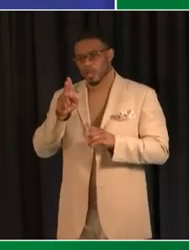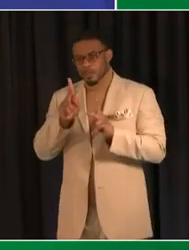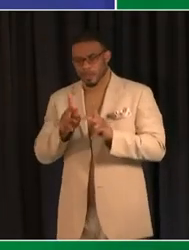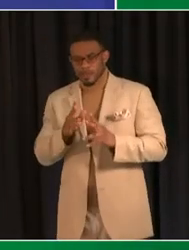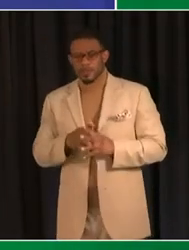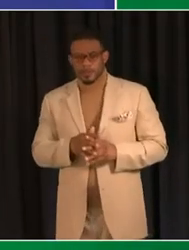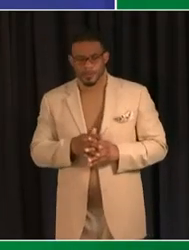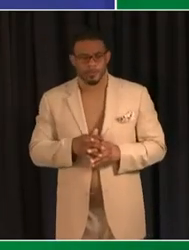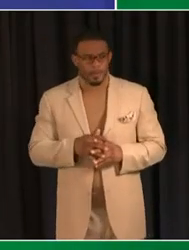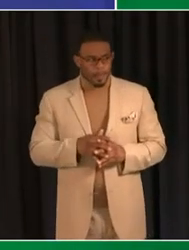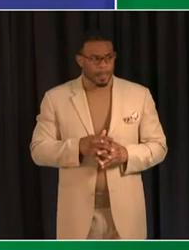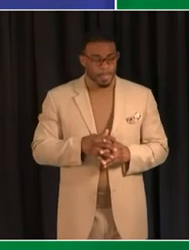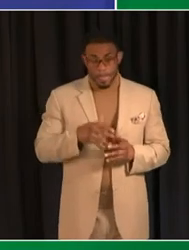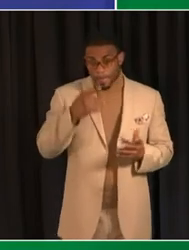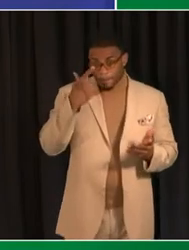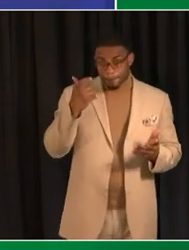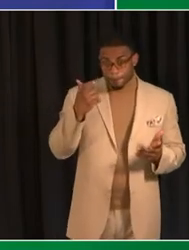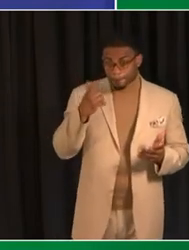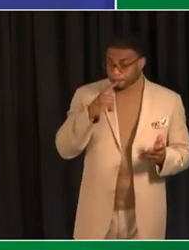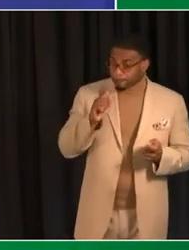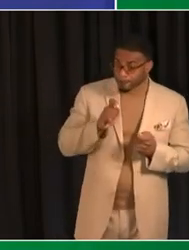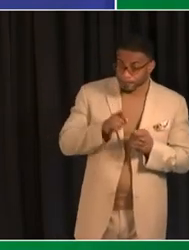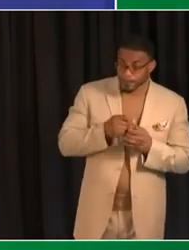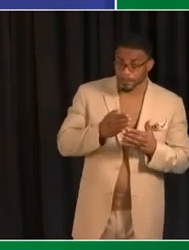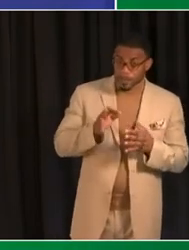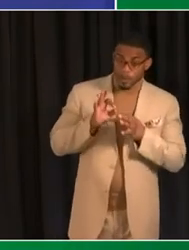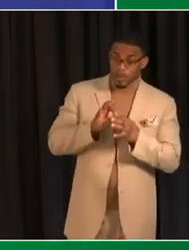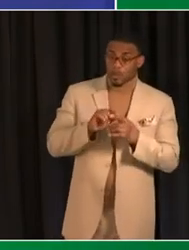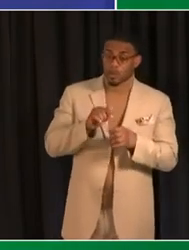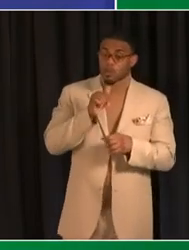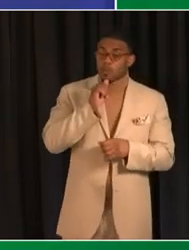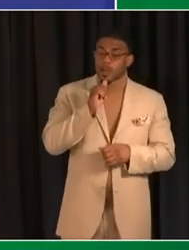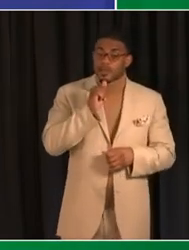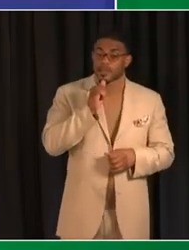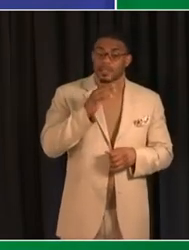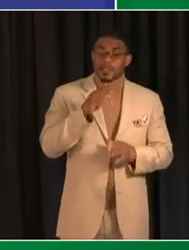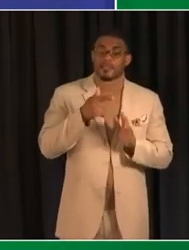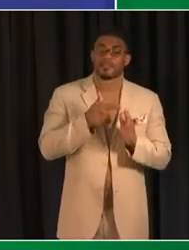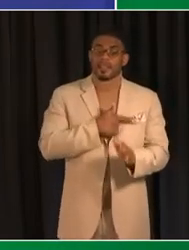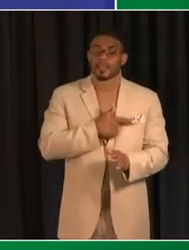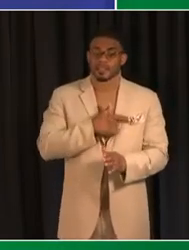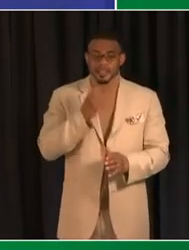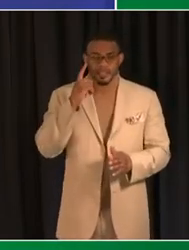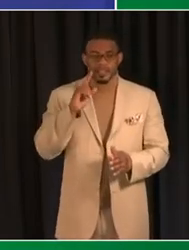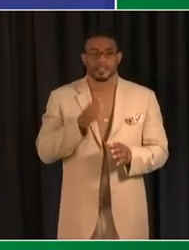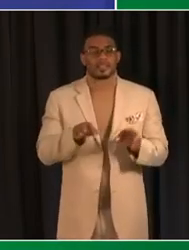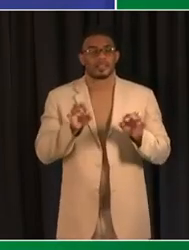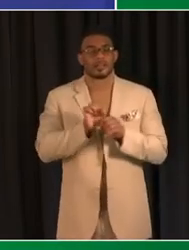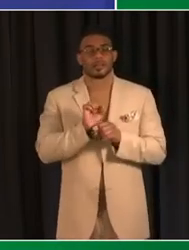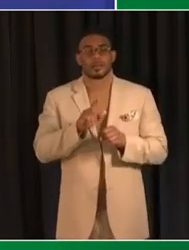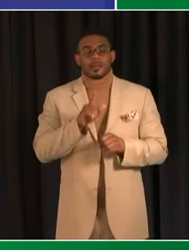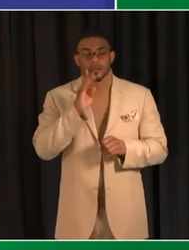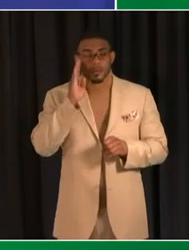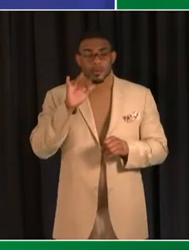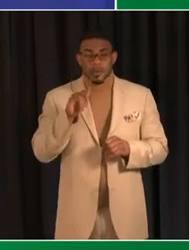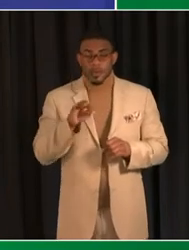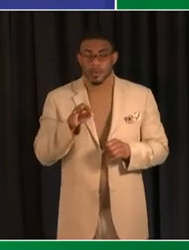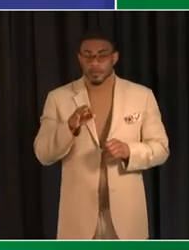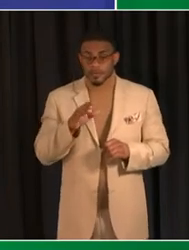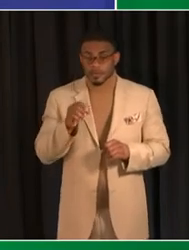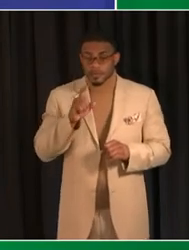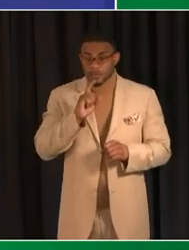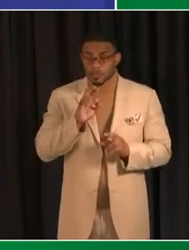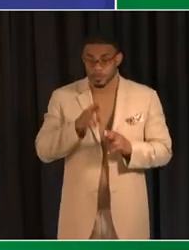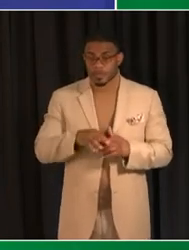your HR people because there are certain things related to privacy and vaccines that I think employers should be aware